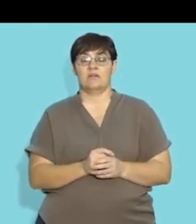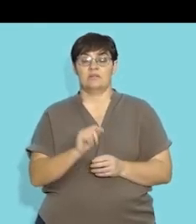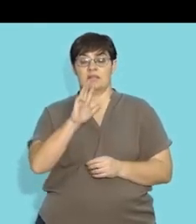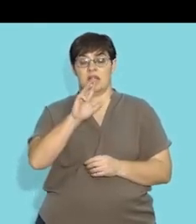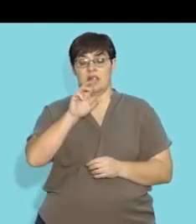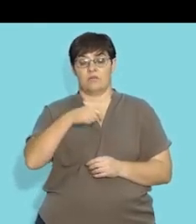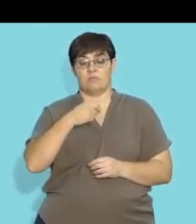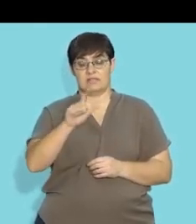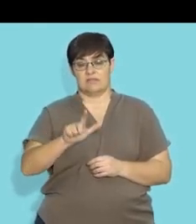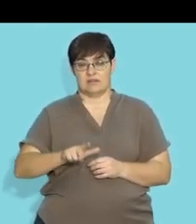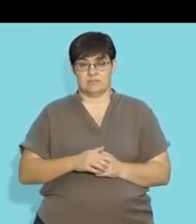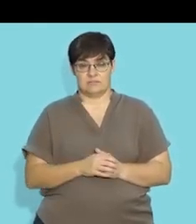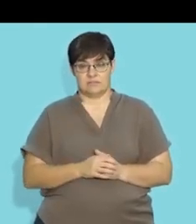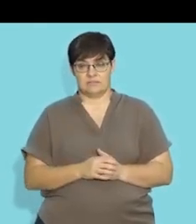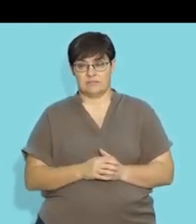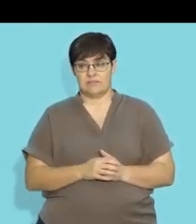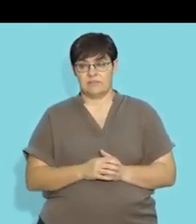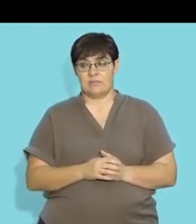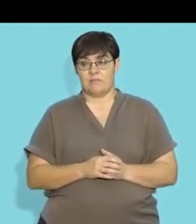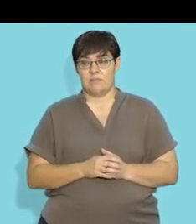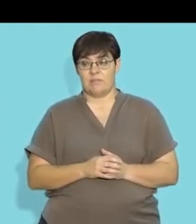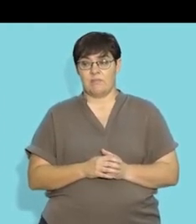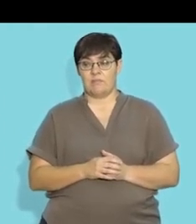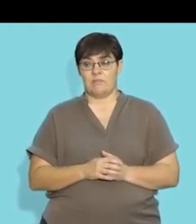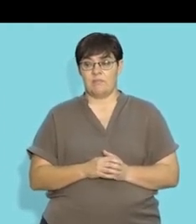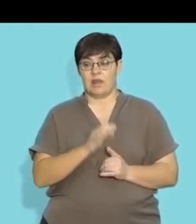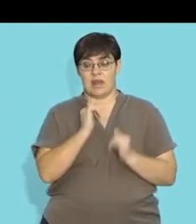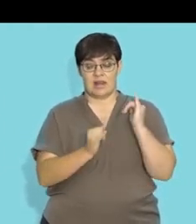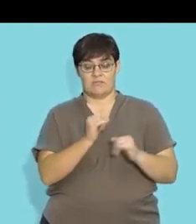get, 11.7. Okay, we get